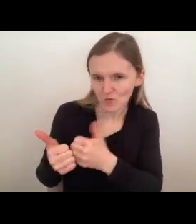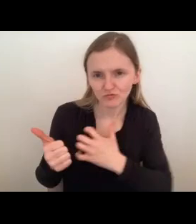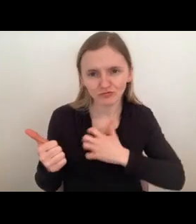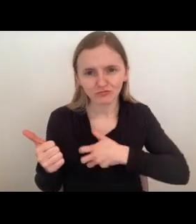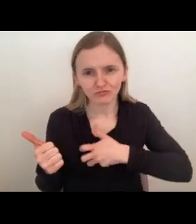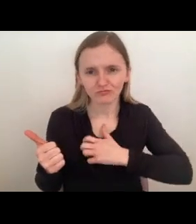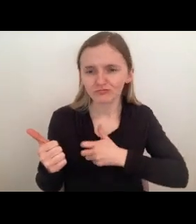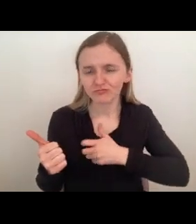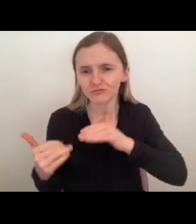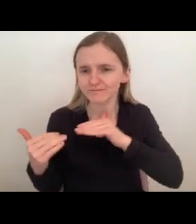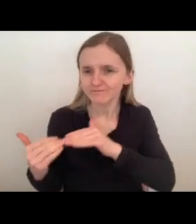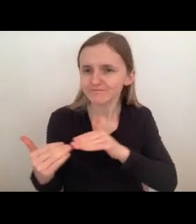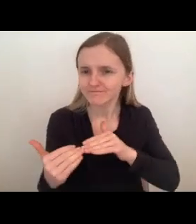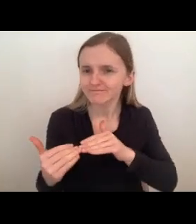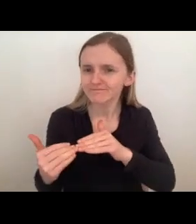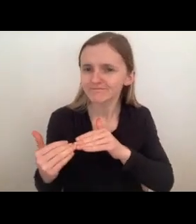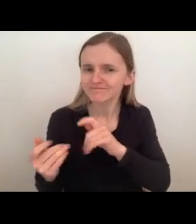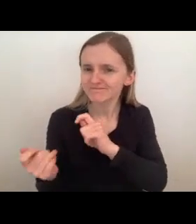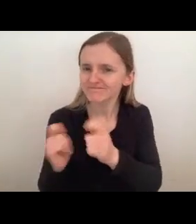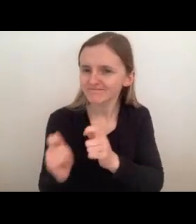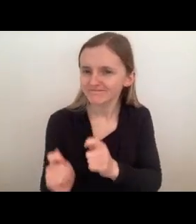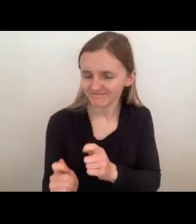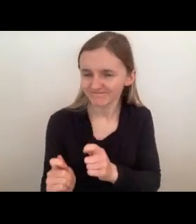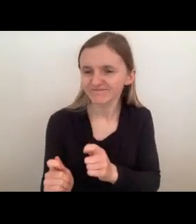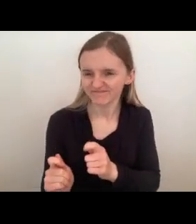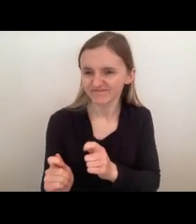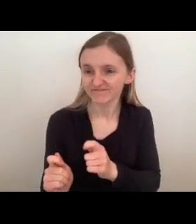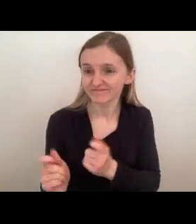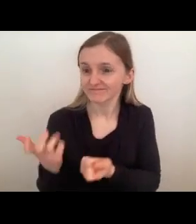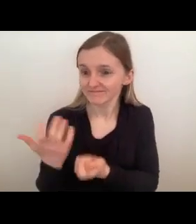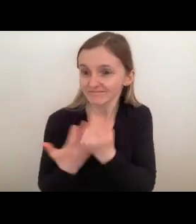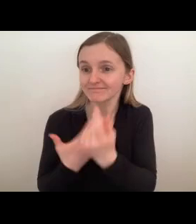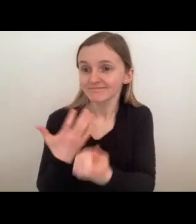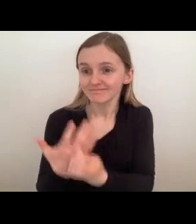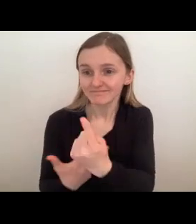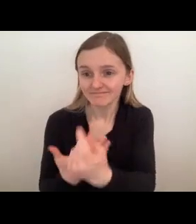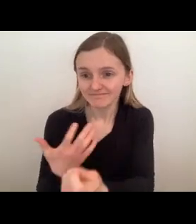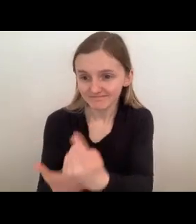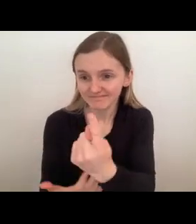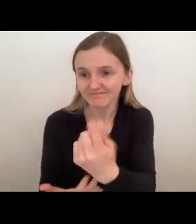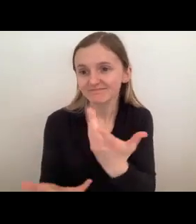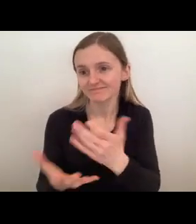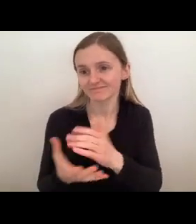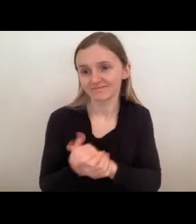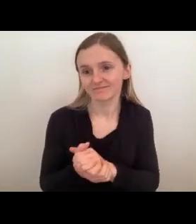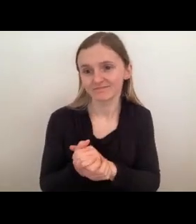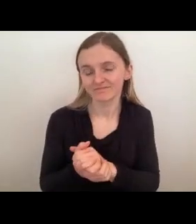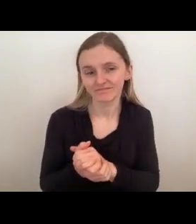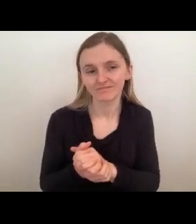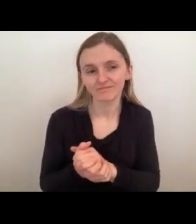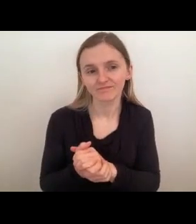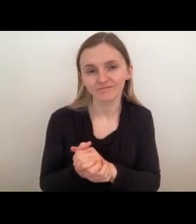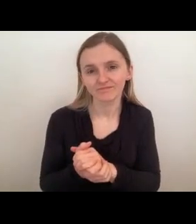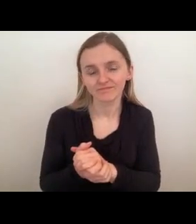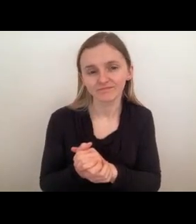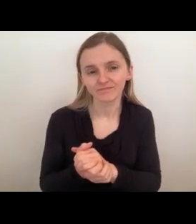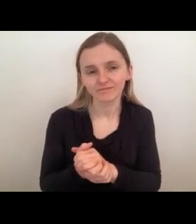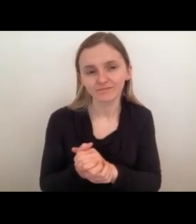how autism is for them in any given situation and any given environment.